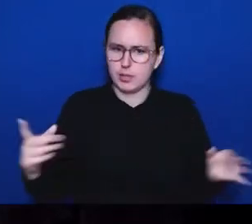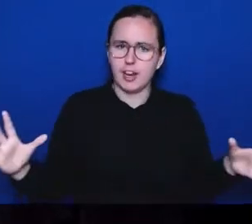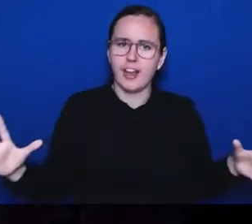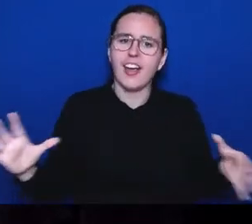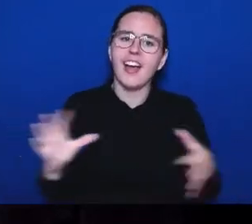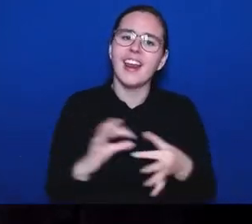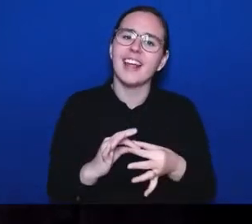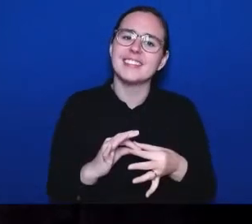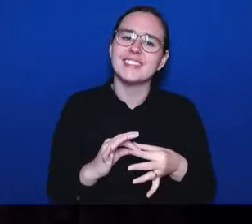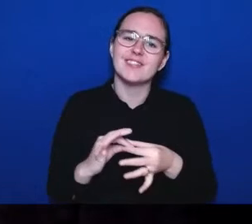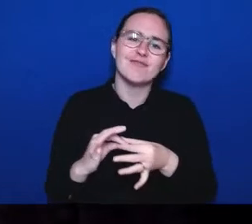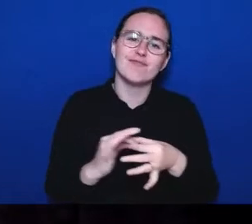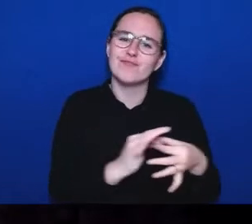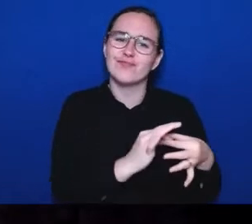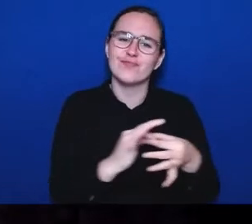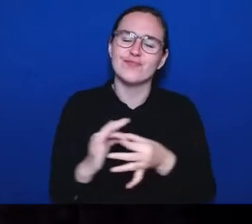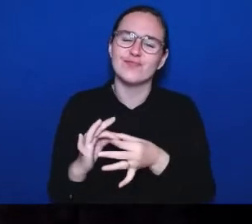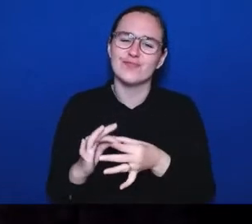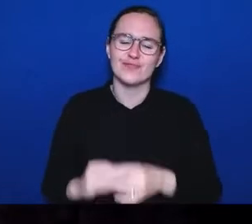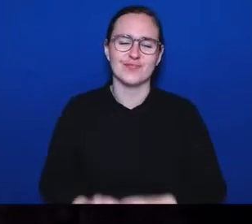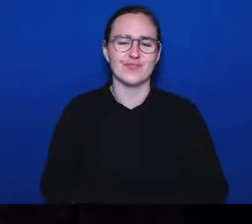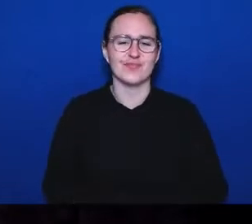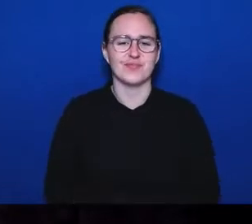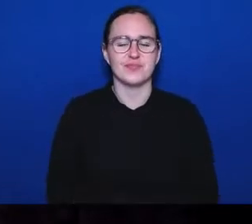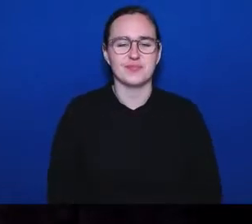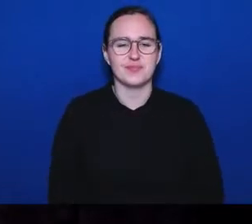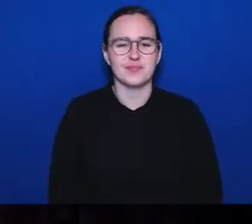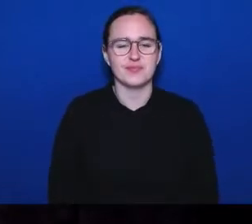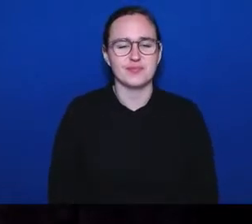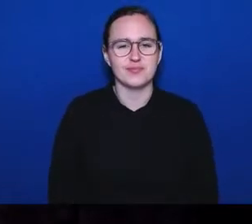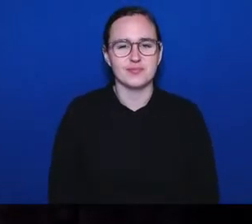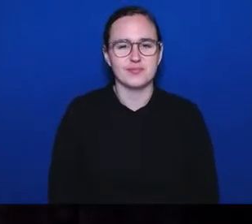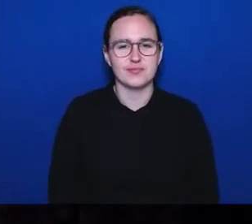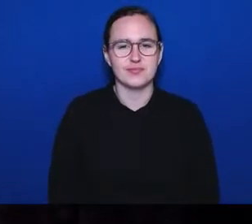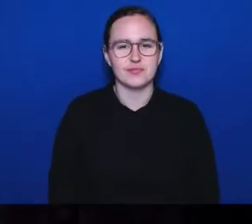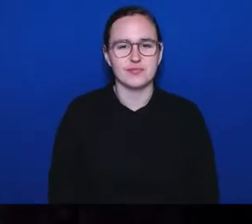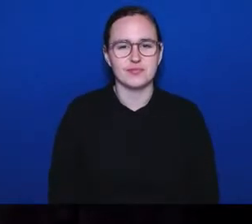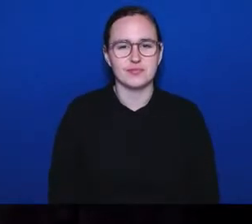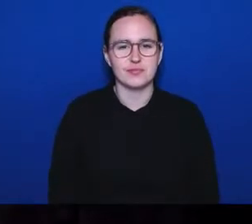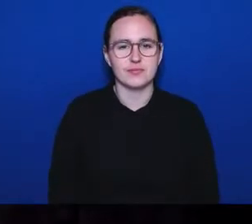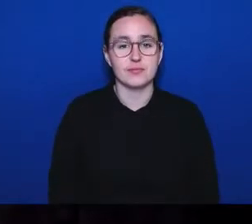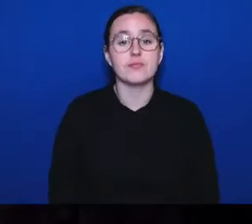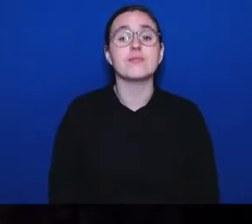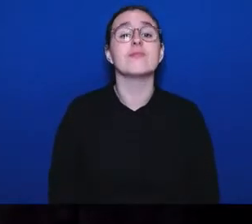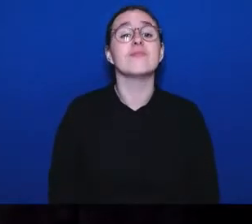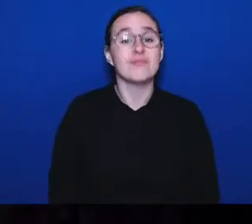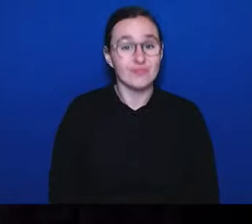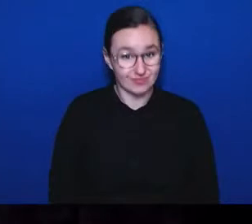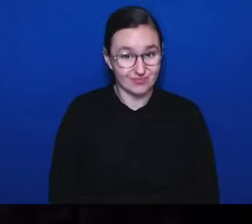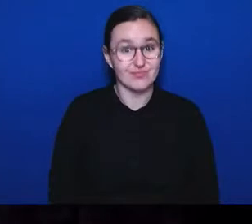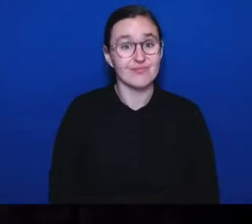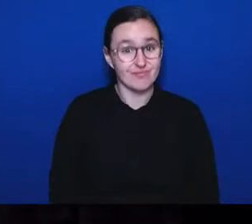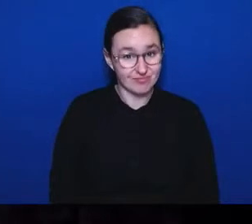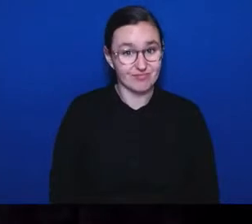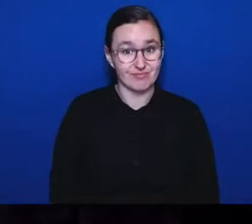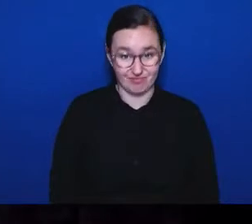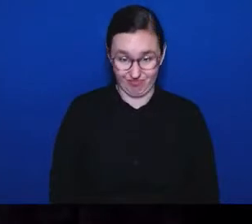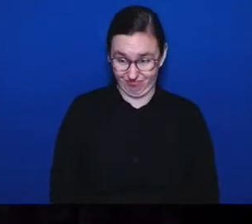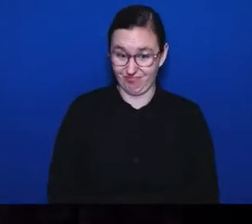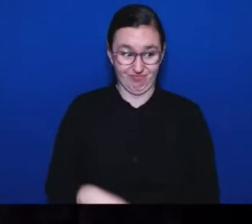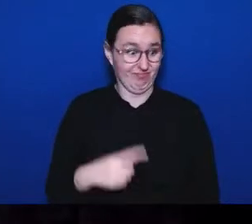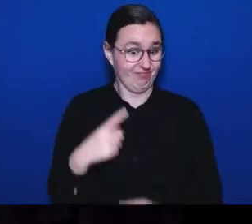services that family doctors provide outside of clinics. This is all part of refocusing and our continuing